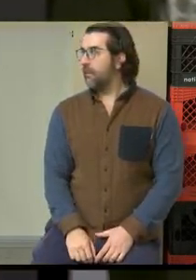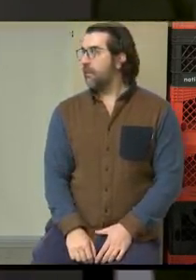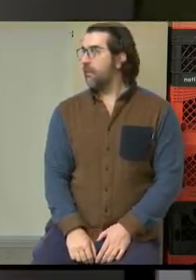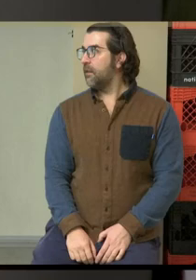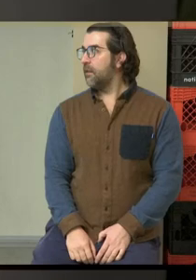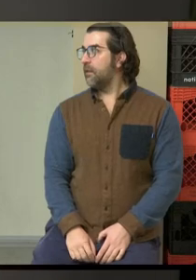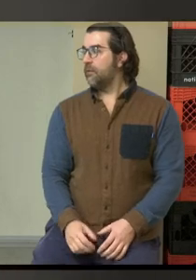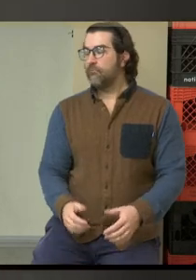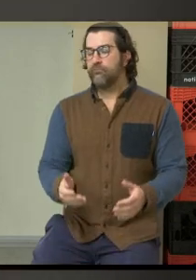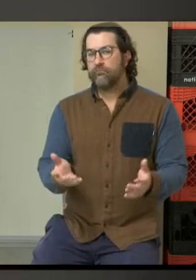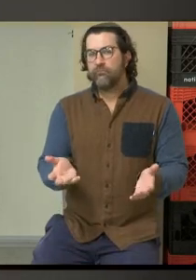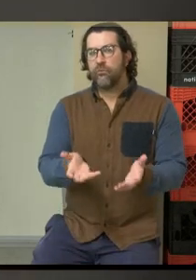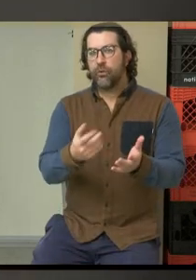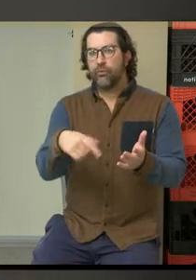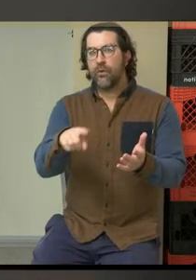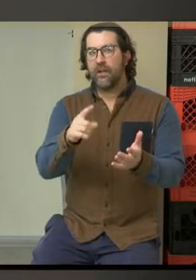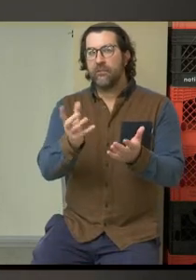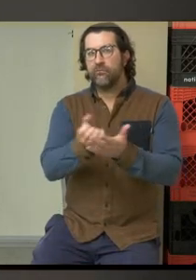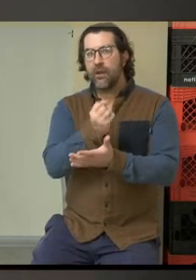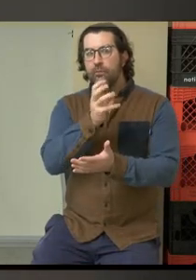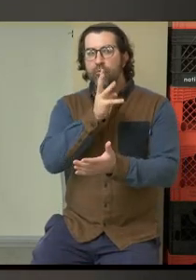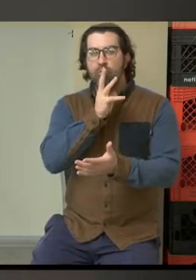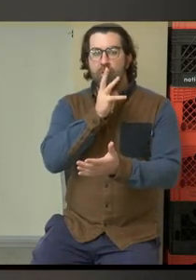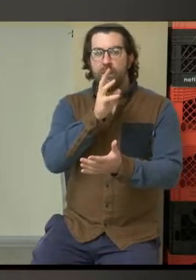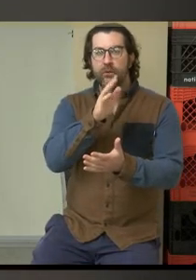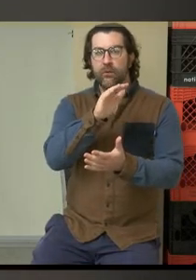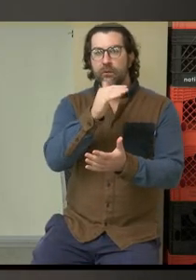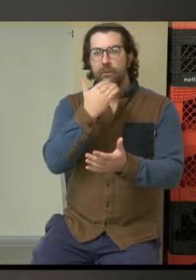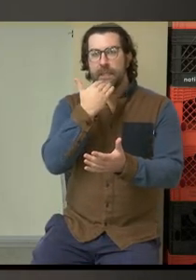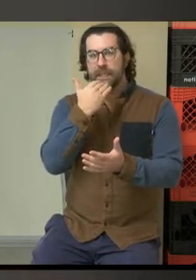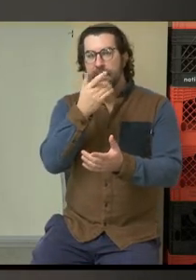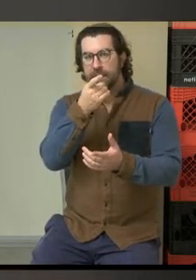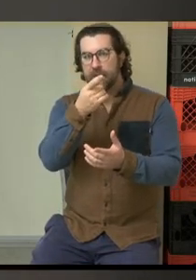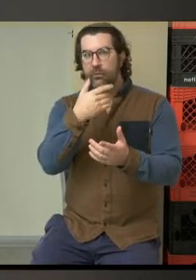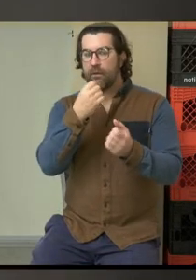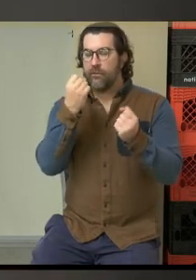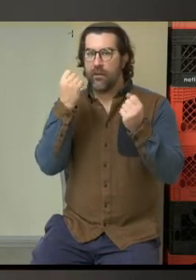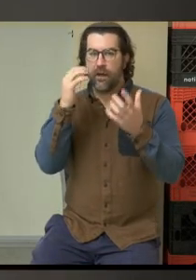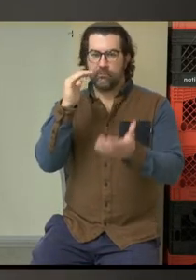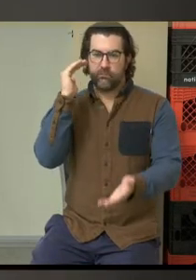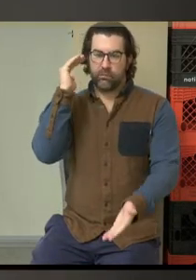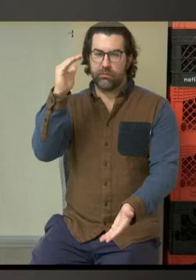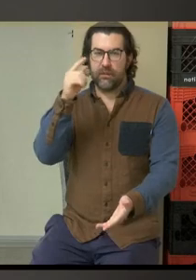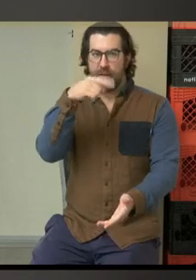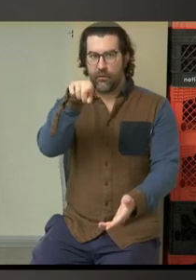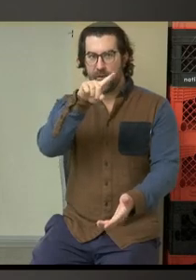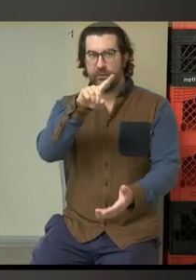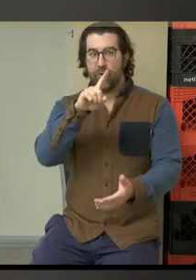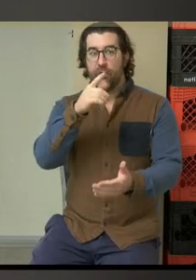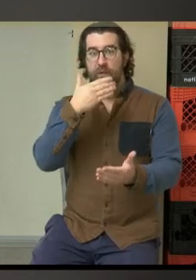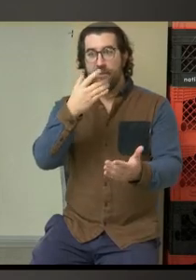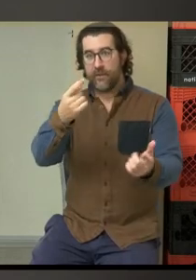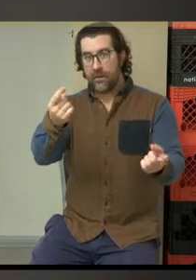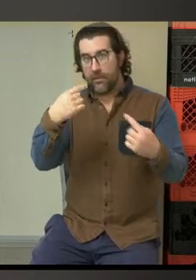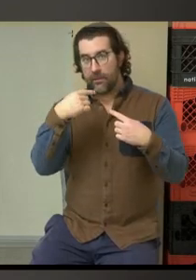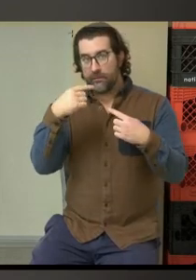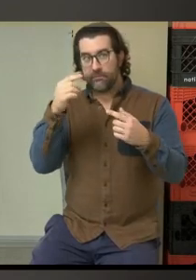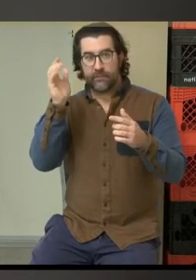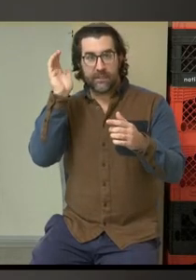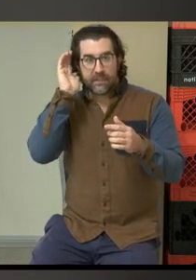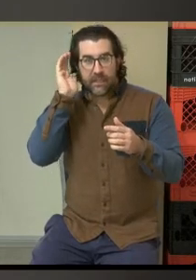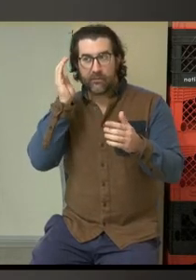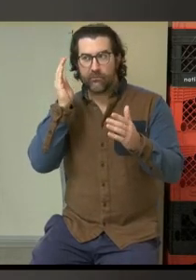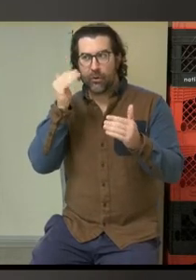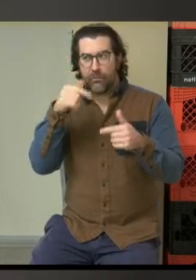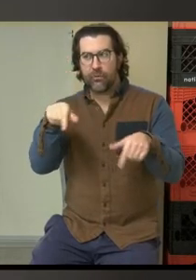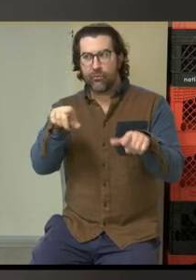And I encourage everybody to grab water, pizza, help yourselves. We have more than enough. And thank you all for coming, listening, and hopefully